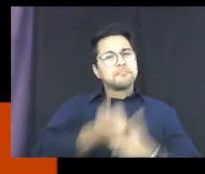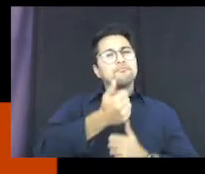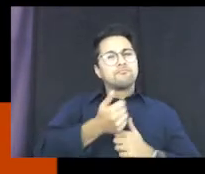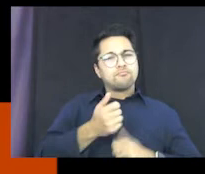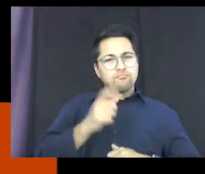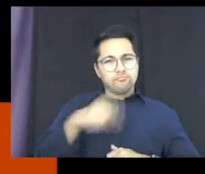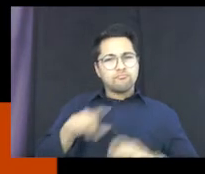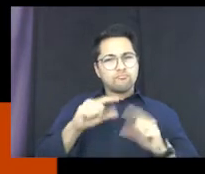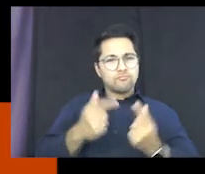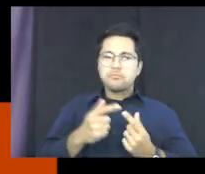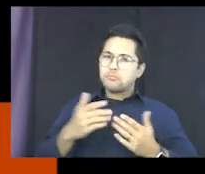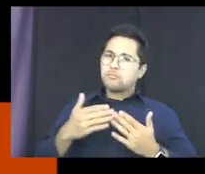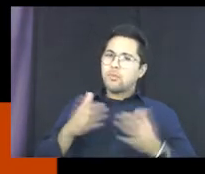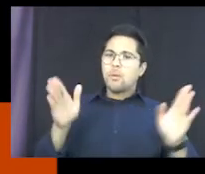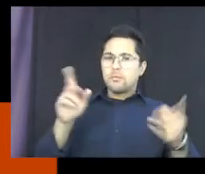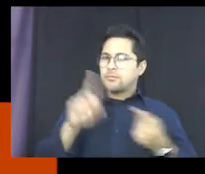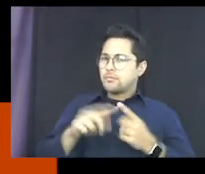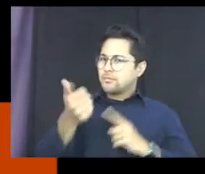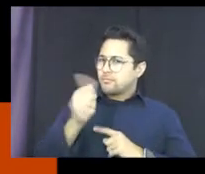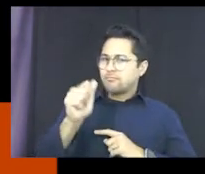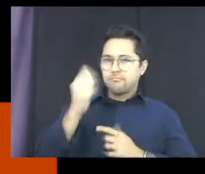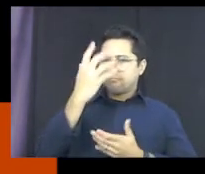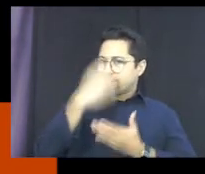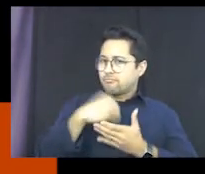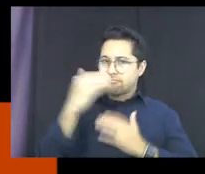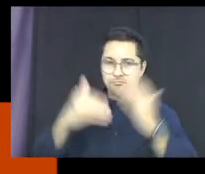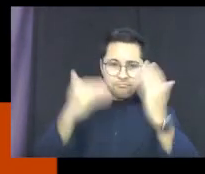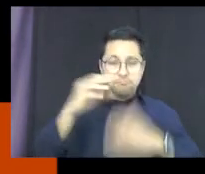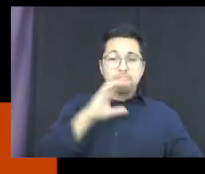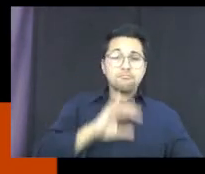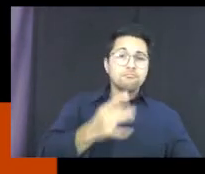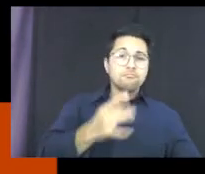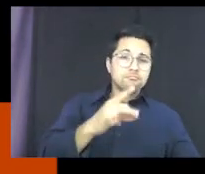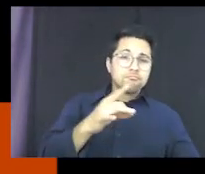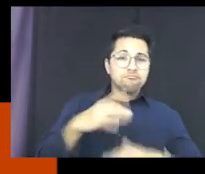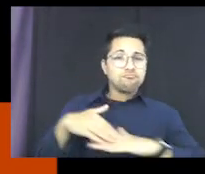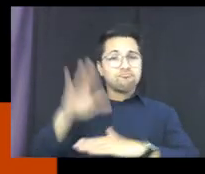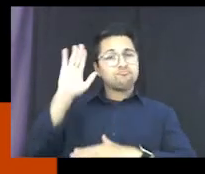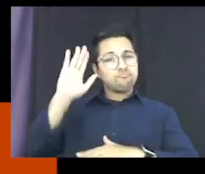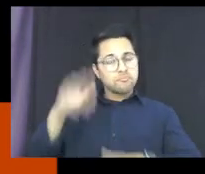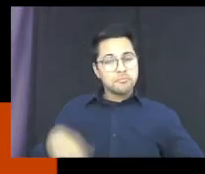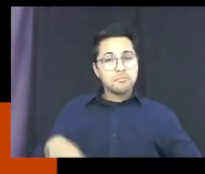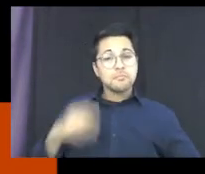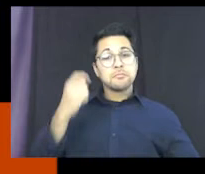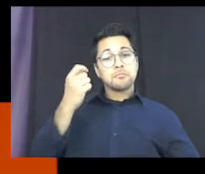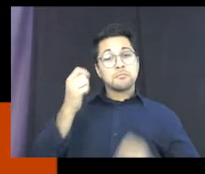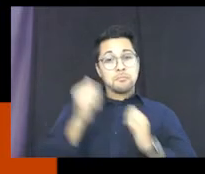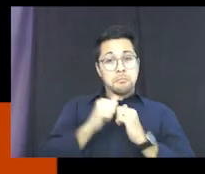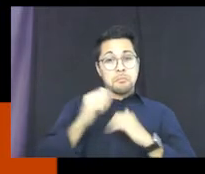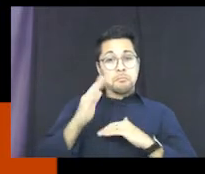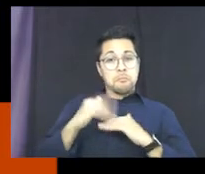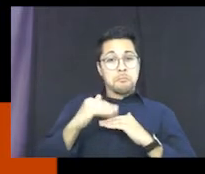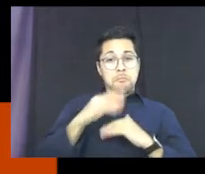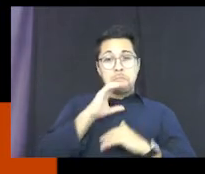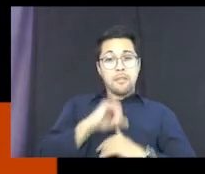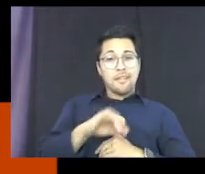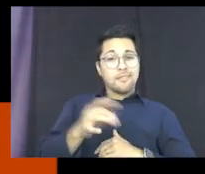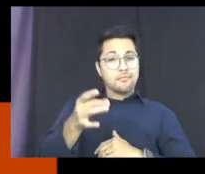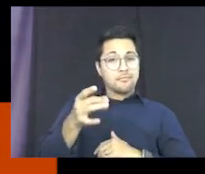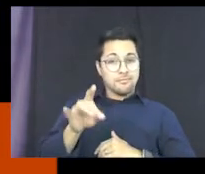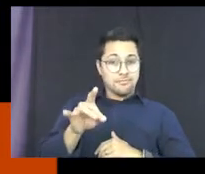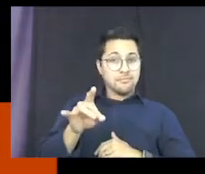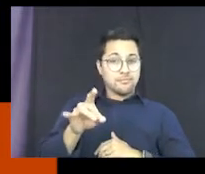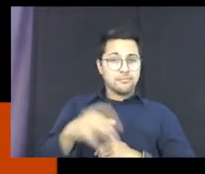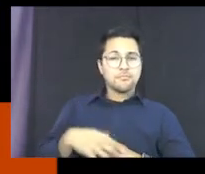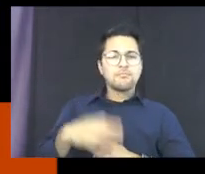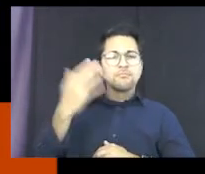such groups are open to any autistic adult aged 18 and over with a minimum age of 18